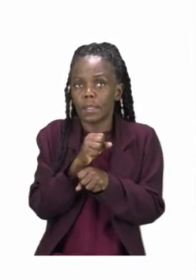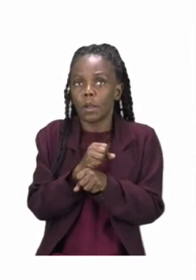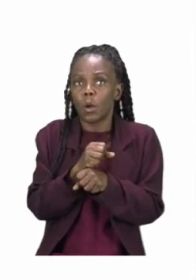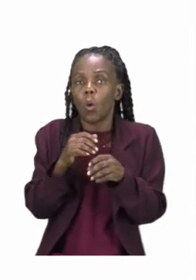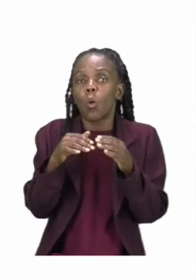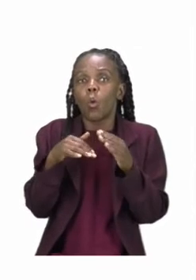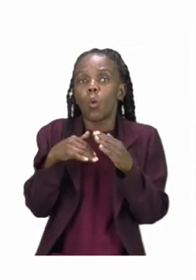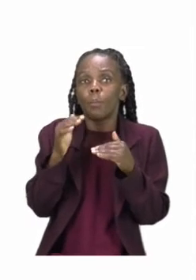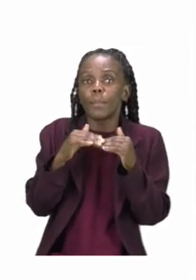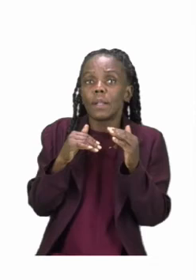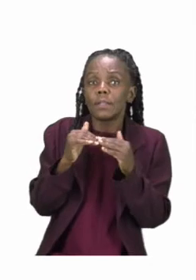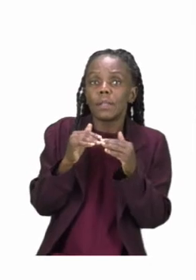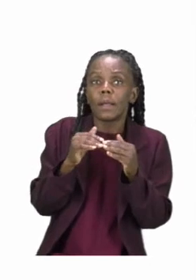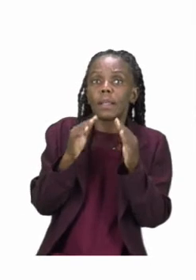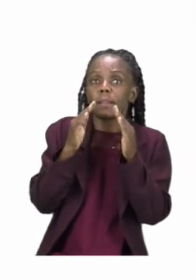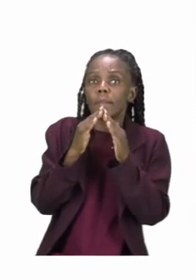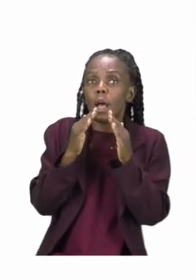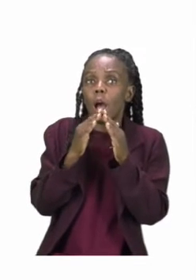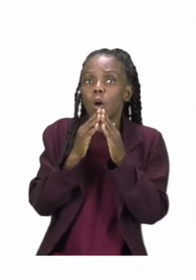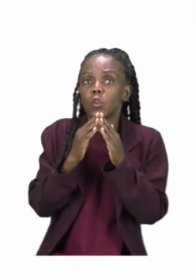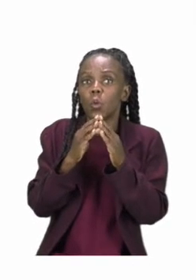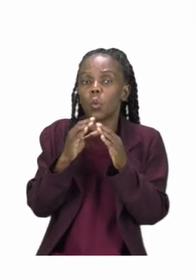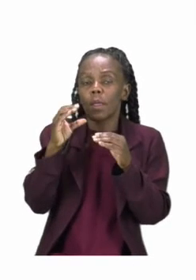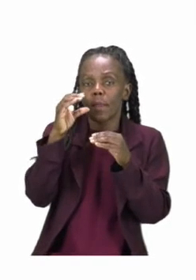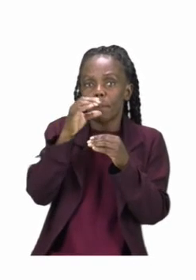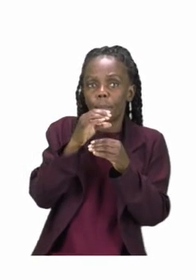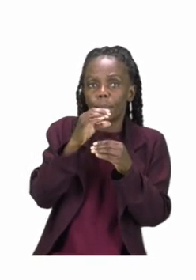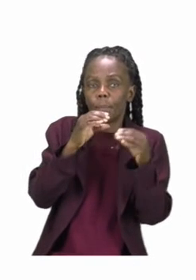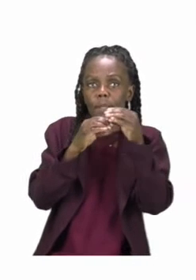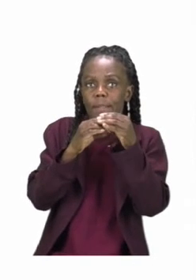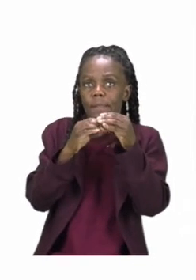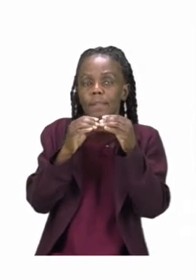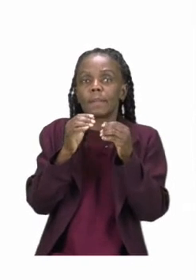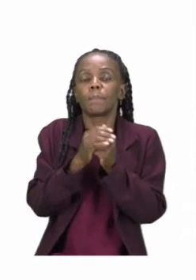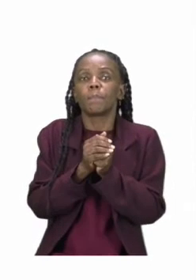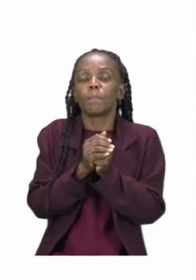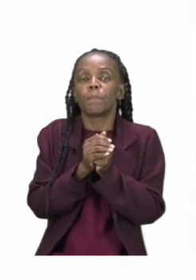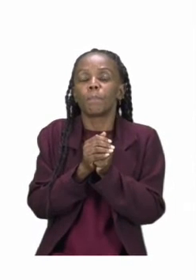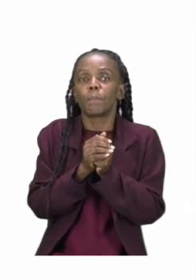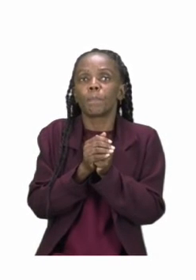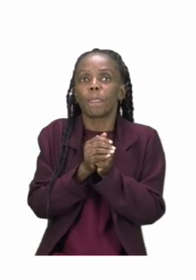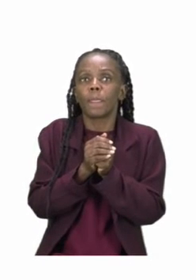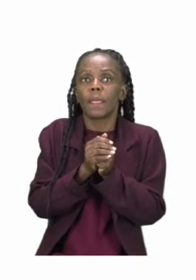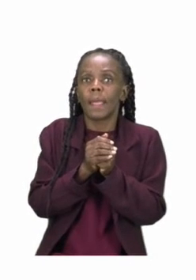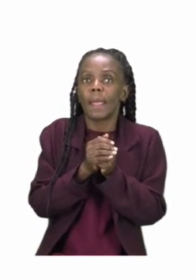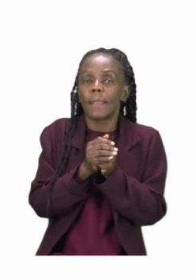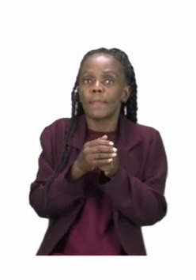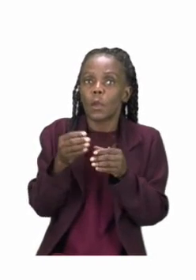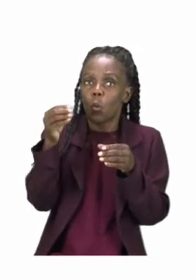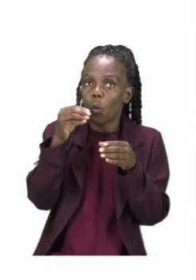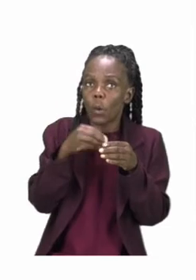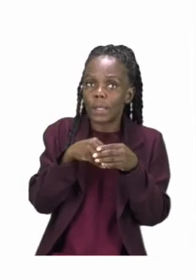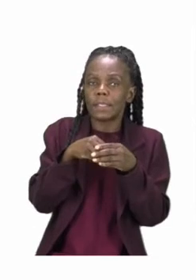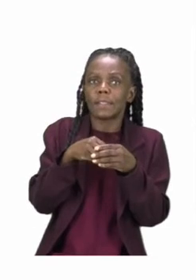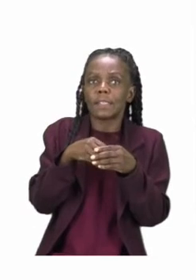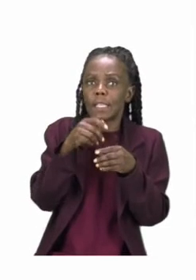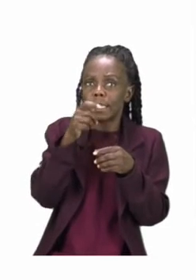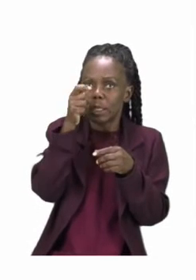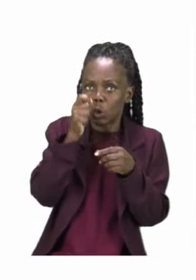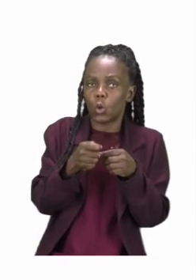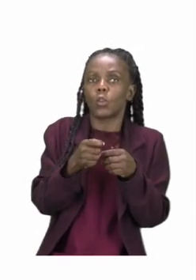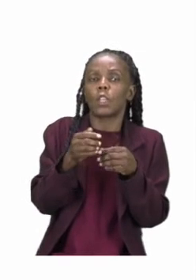Then the three little pigs got inside the house, and the big bad wolf came to the door.